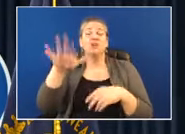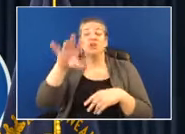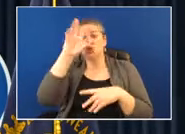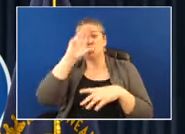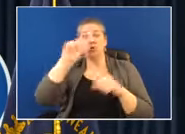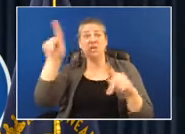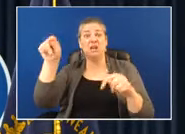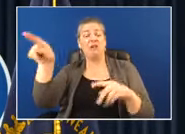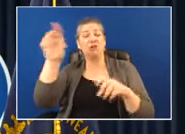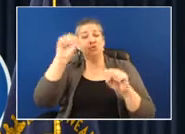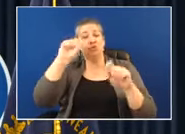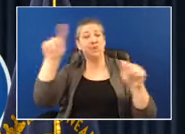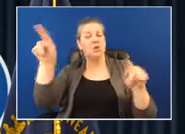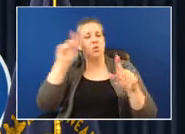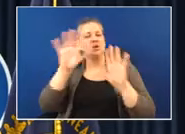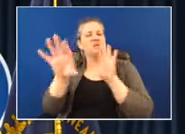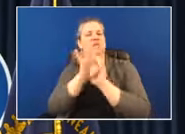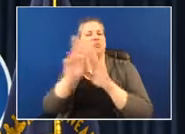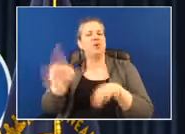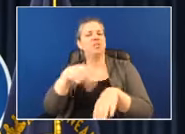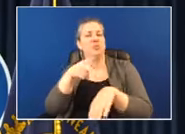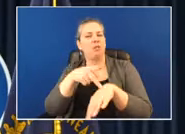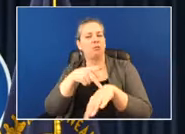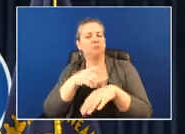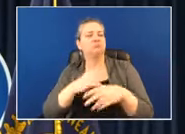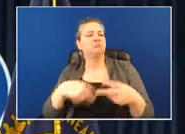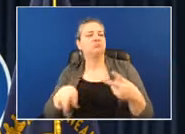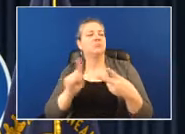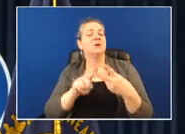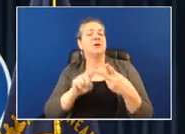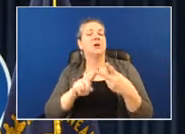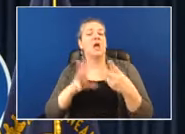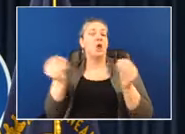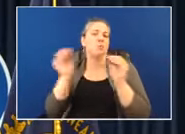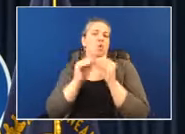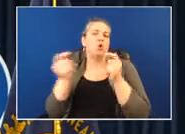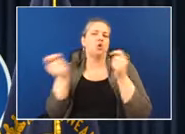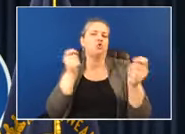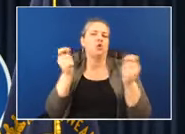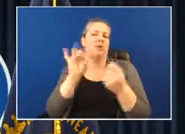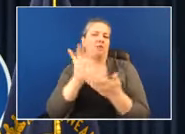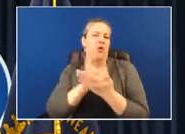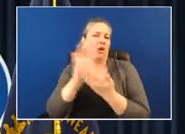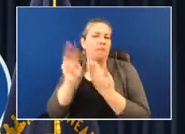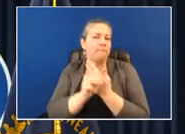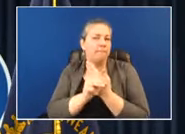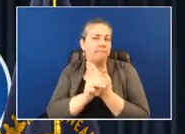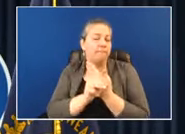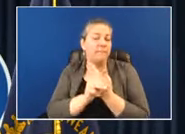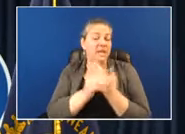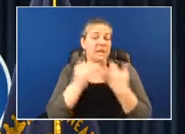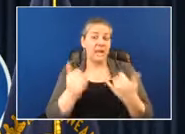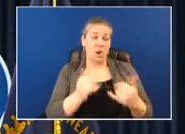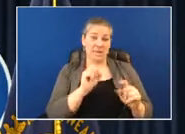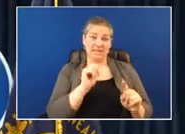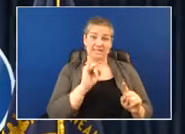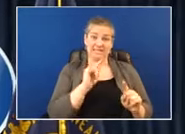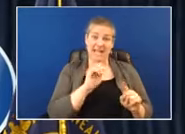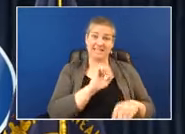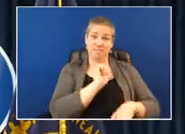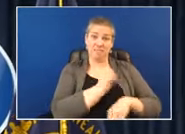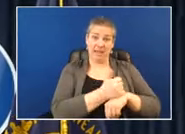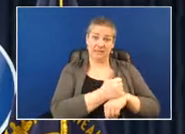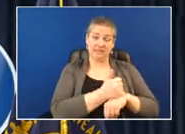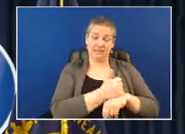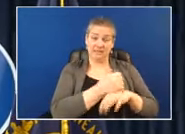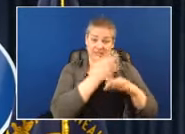as well as more control over curriculum. Right now, the site-based decision-making councils have significant,